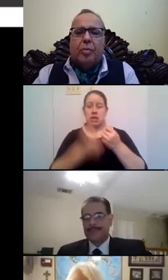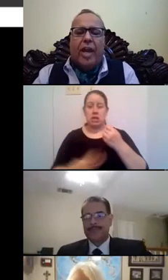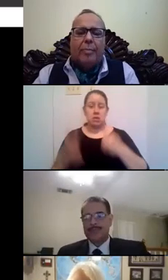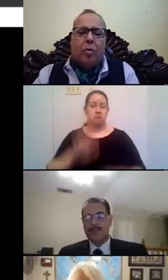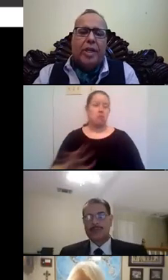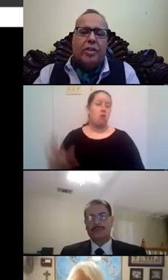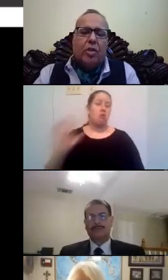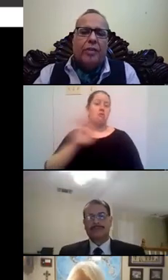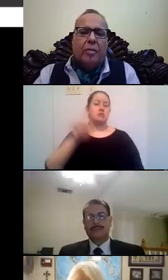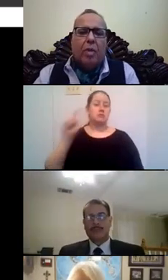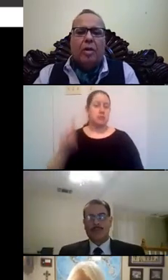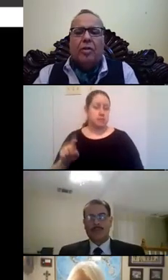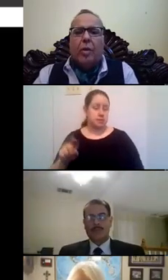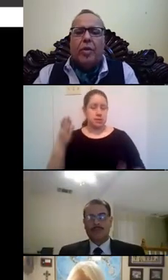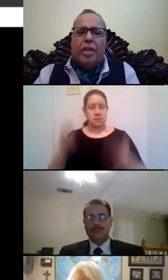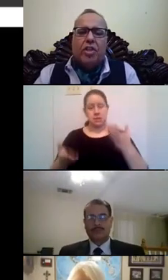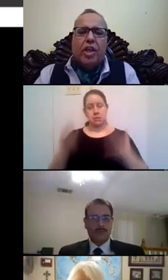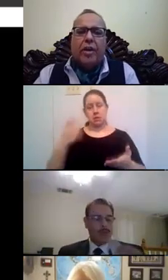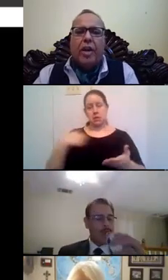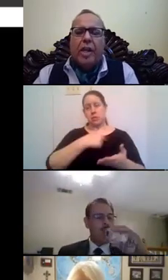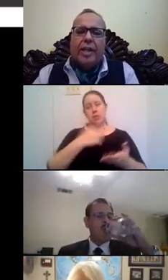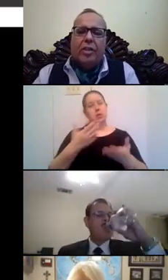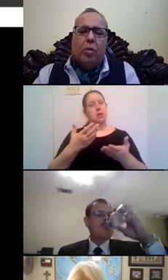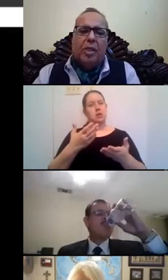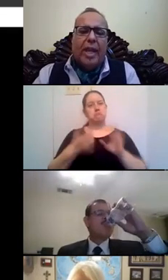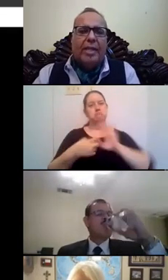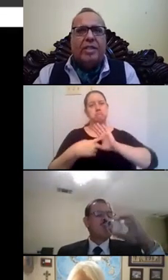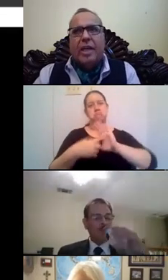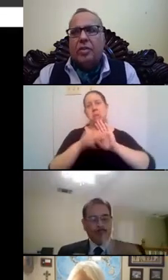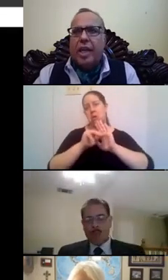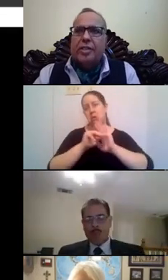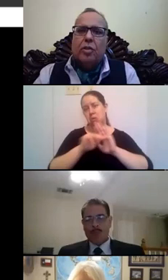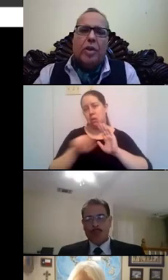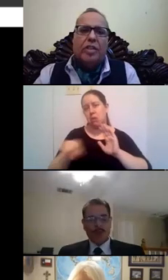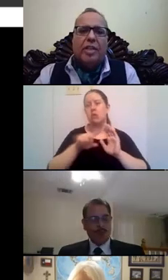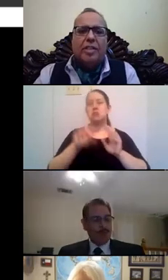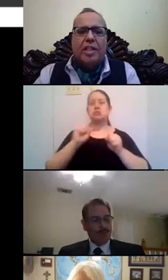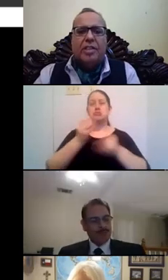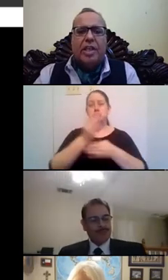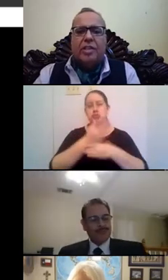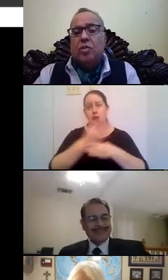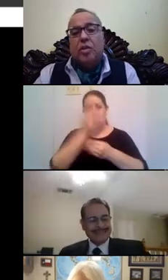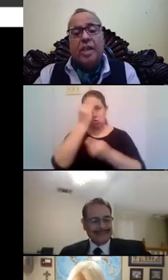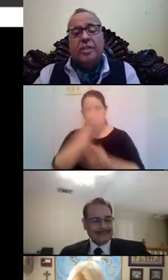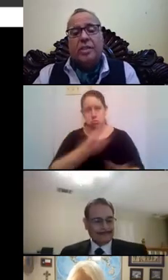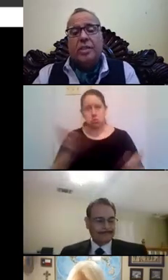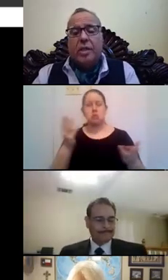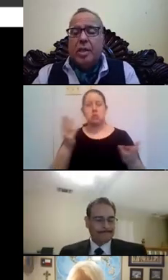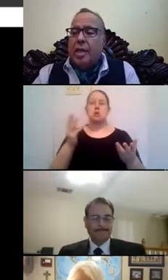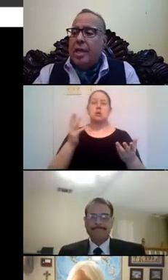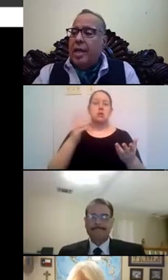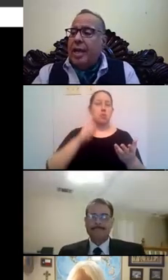Texas. Perhaps we can serve as a model that we can share and duplicate in South Texas, West Texas, East Texas, North